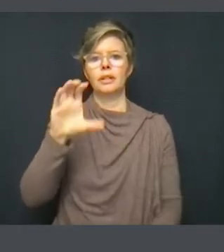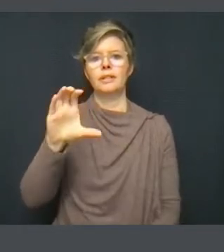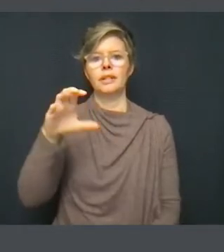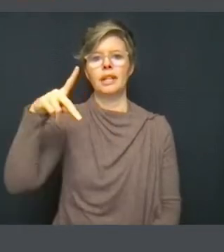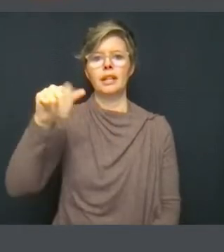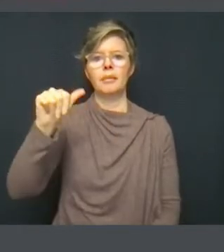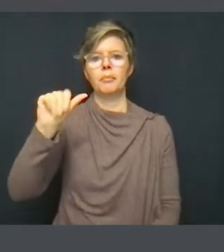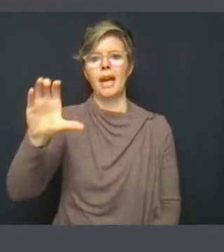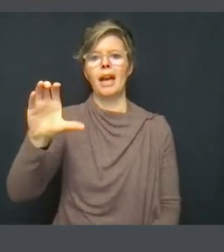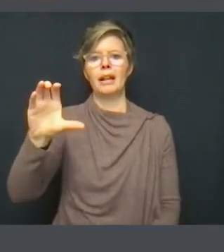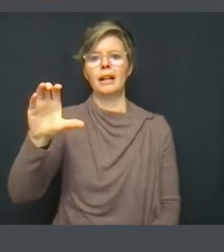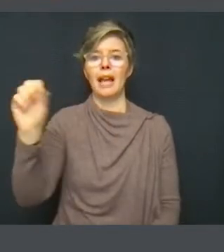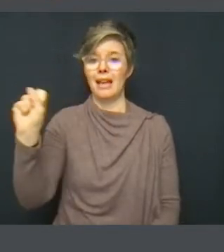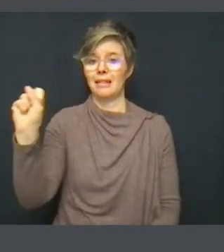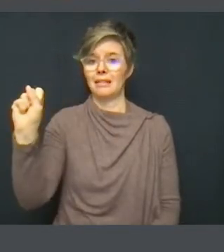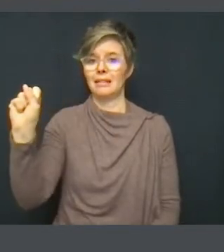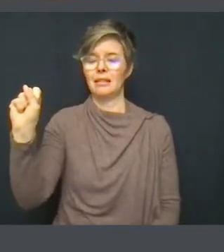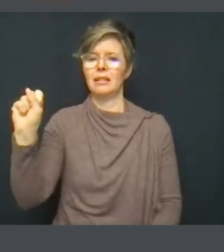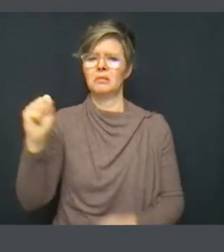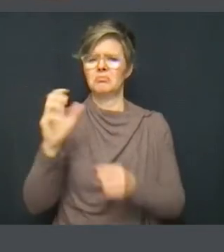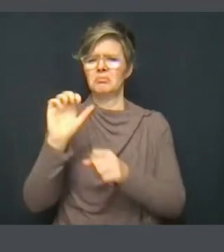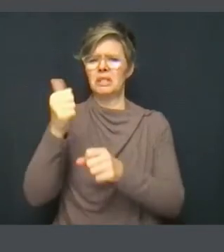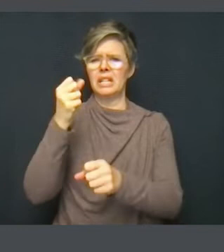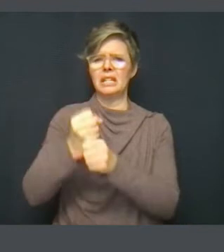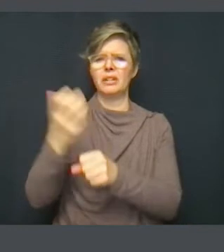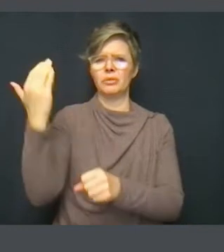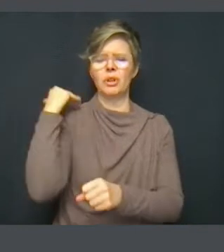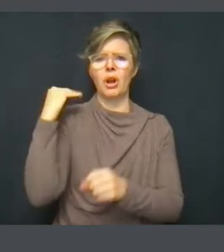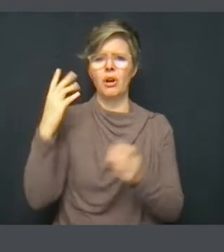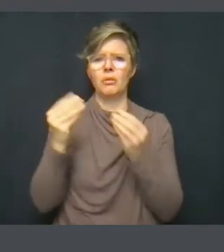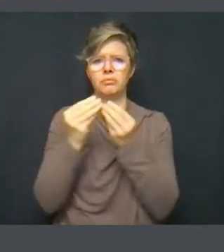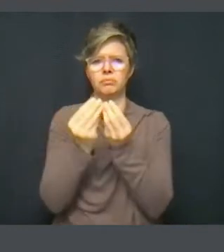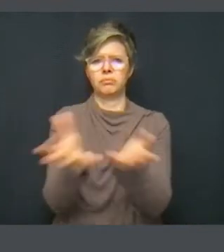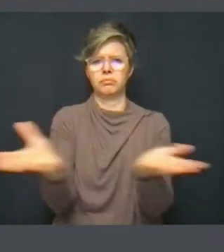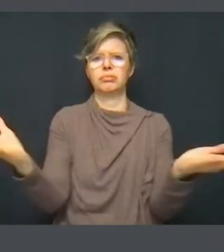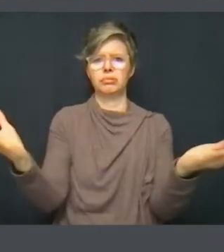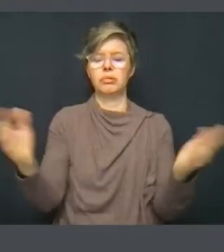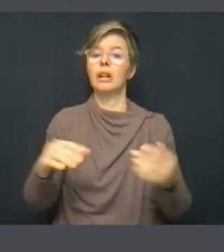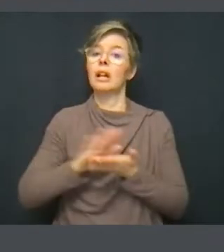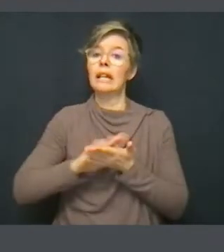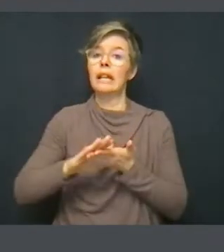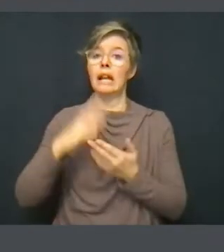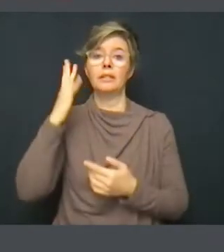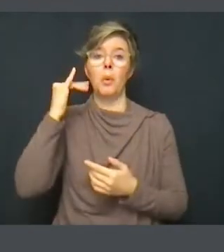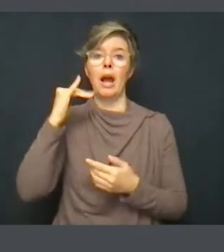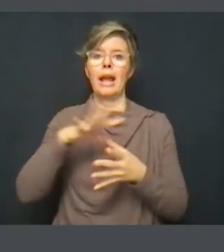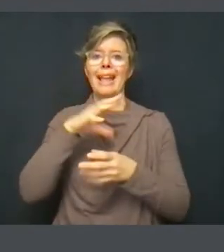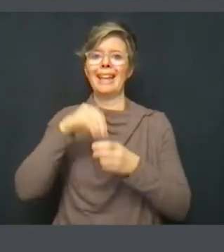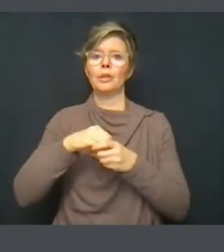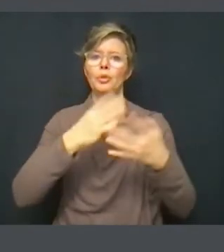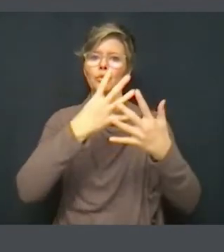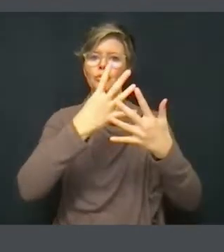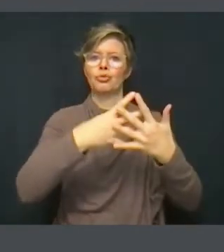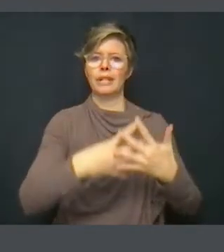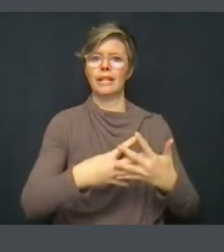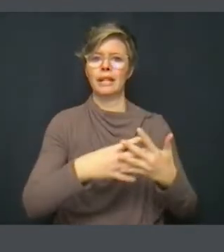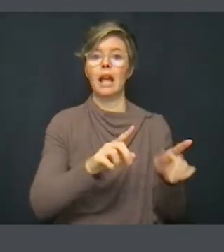it's been out for over 10 years, but it's nice because it contains both a screening and then actually a full